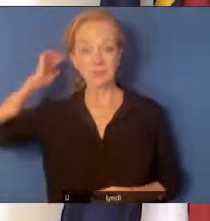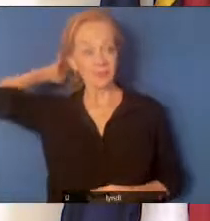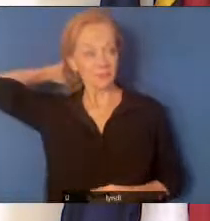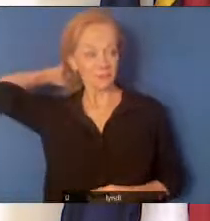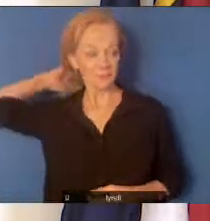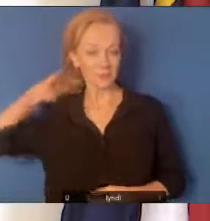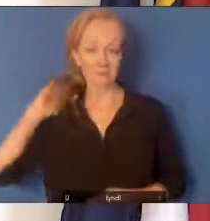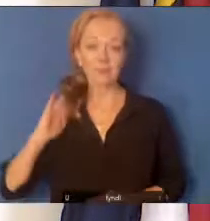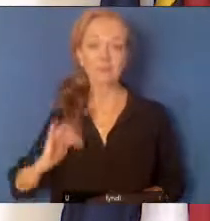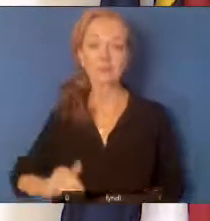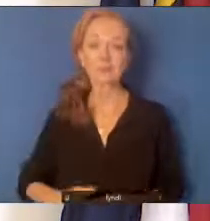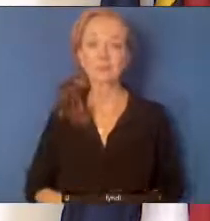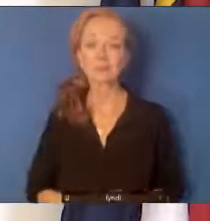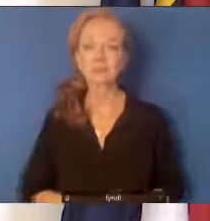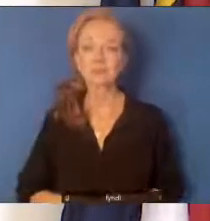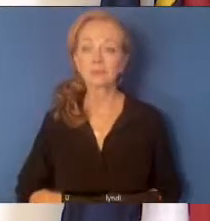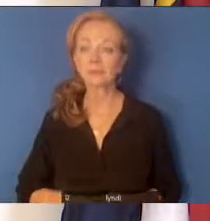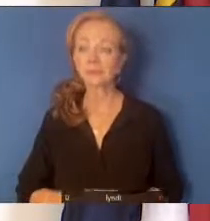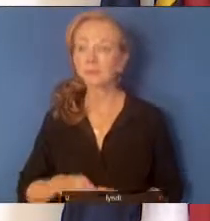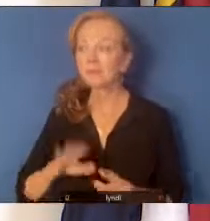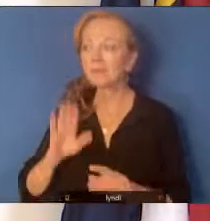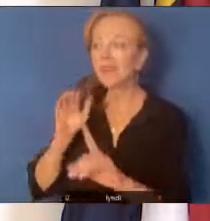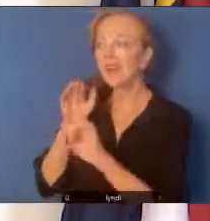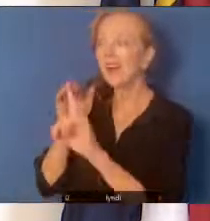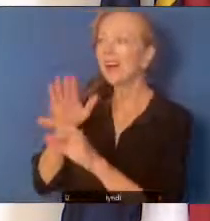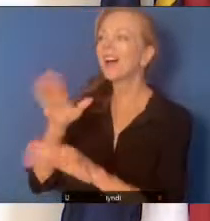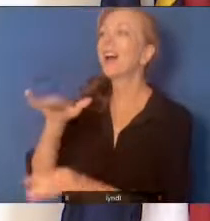Lana? Miss Lana, how are you today?